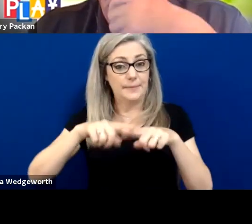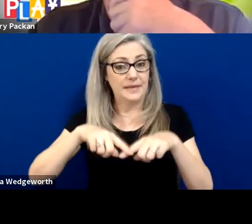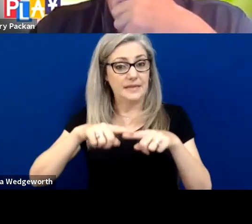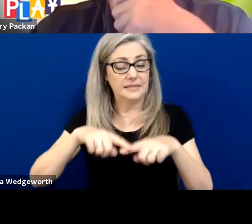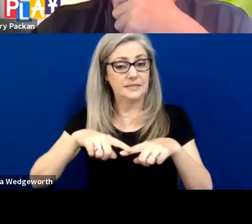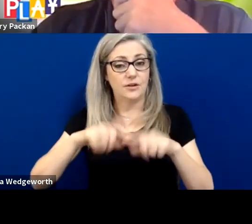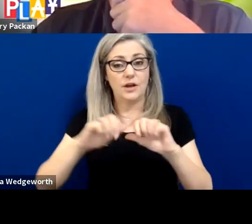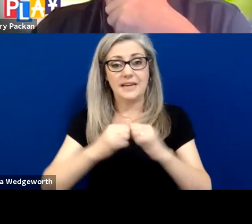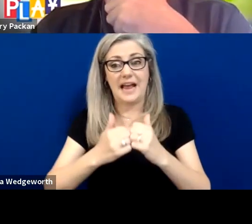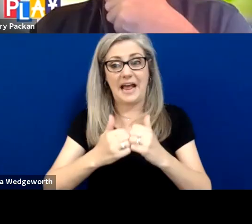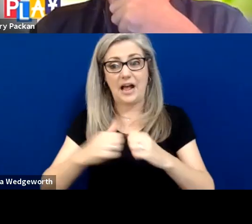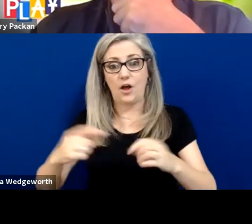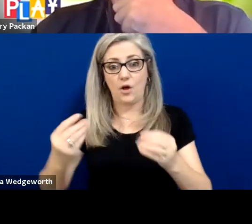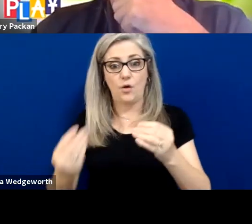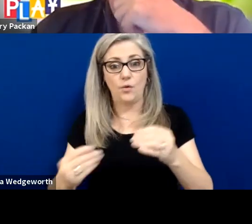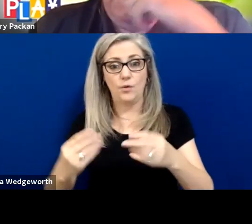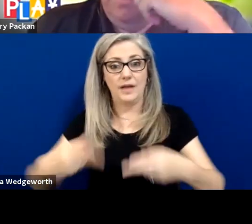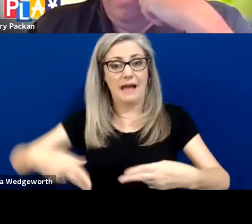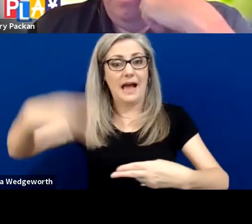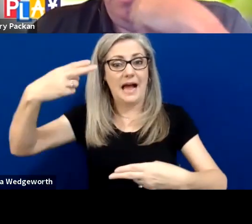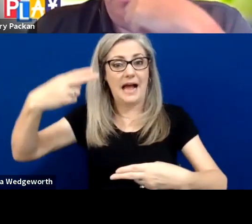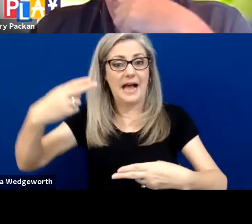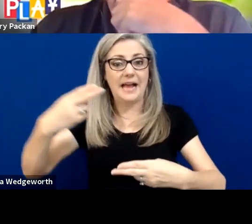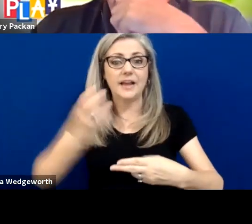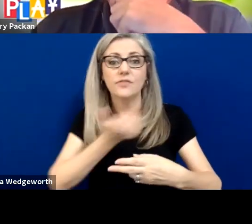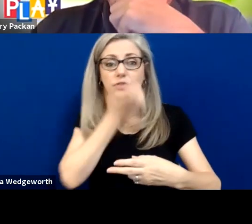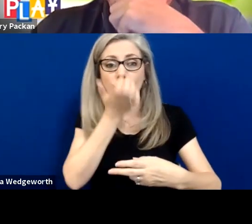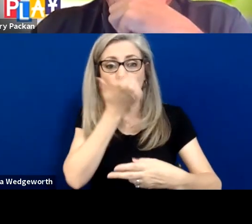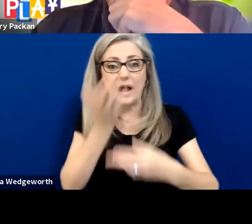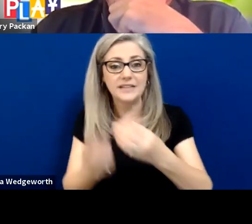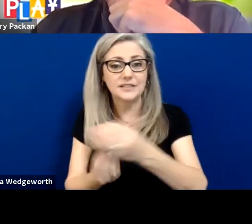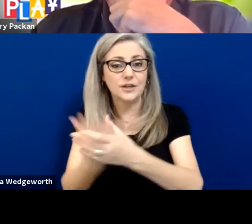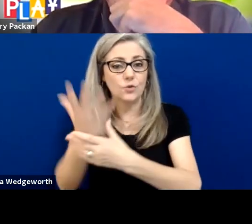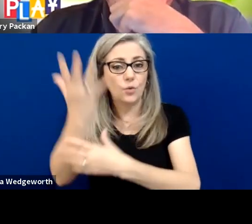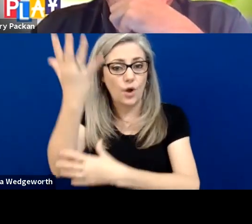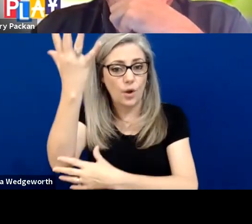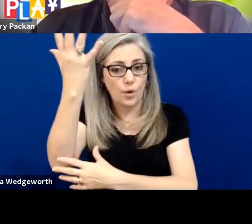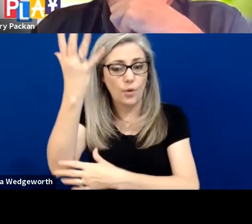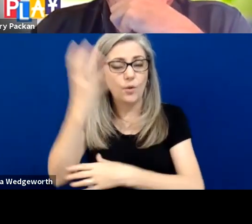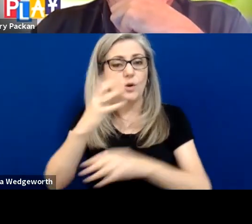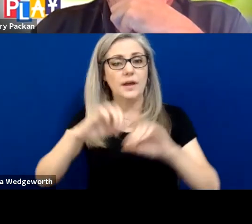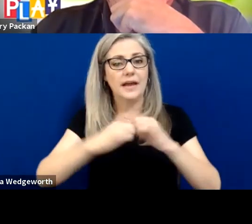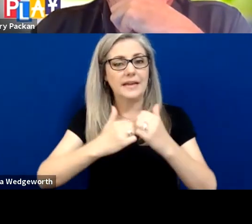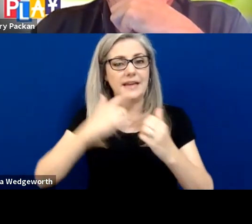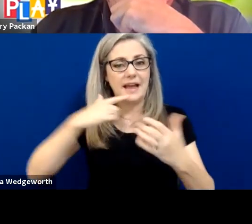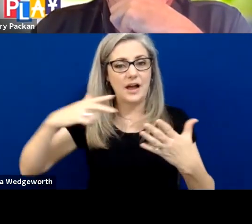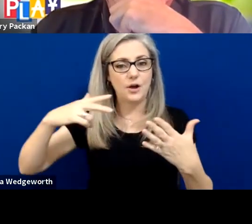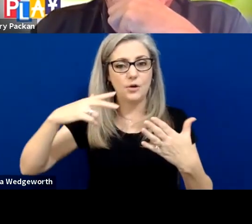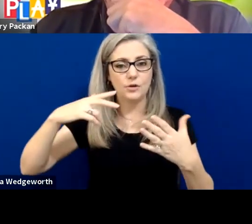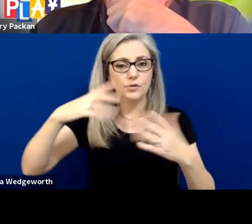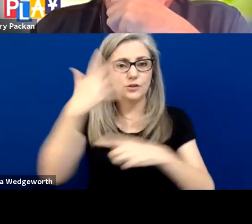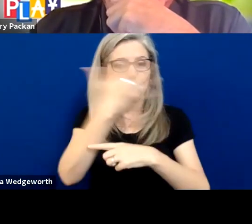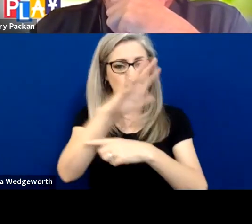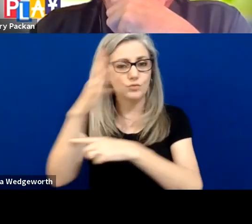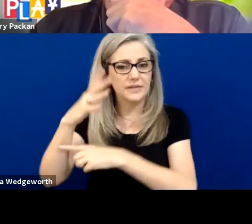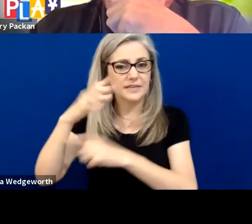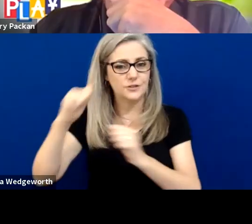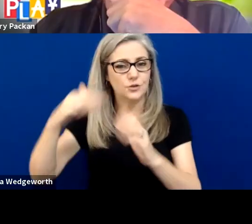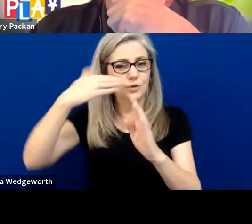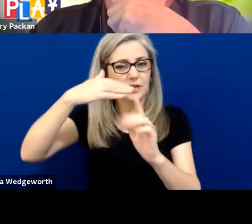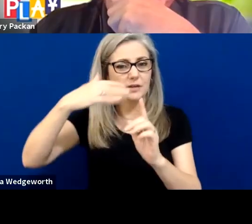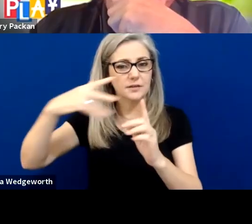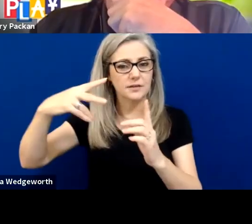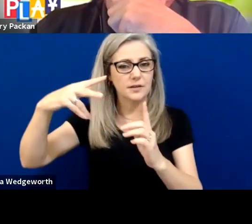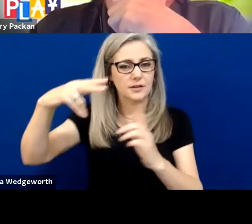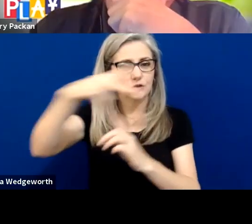how high vegetation can grow, and then how high you need to trim the trees, and then where your lights need to be and where they need to shine